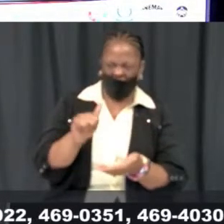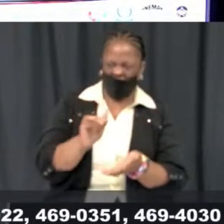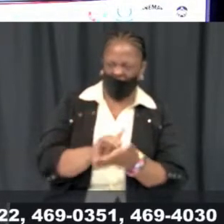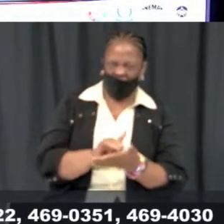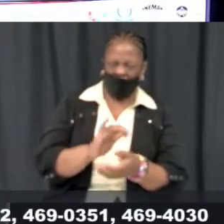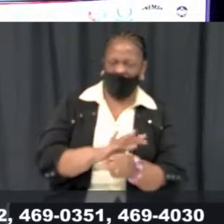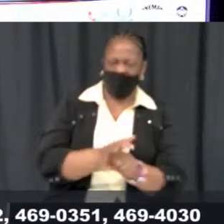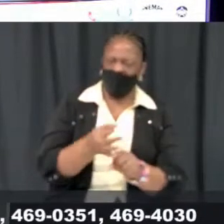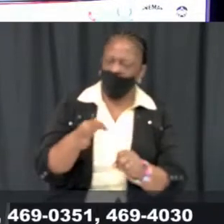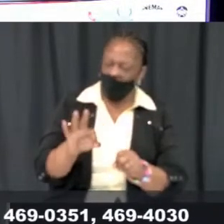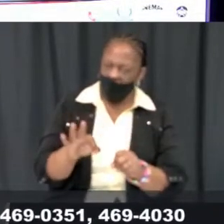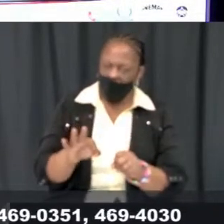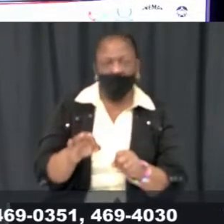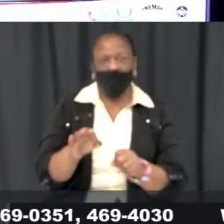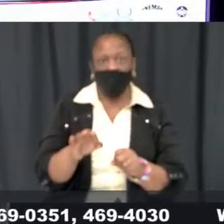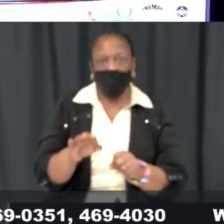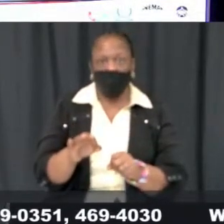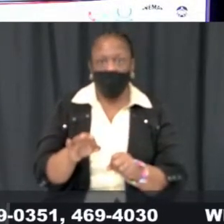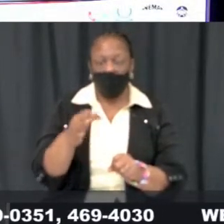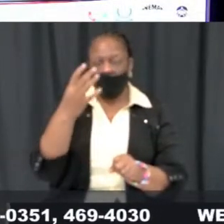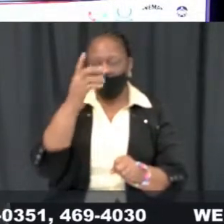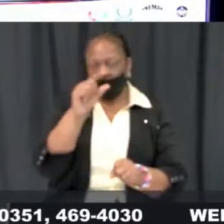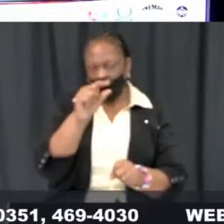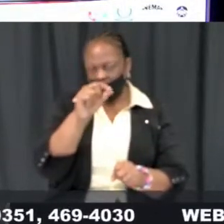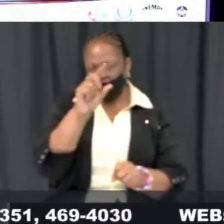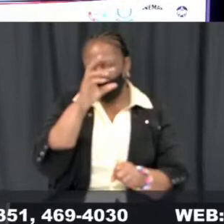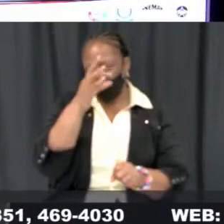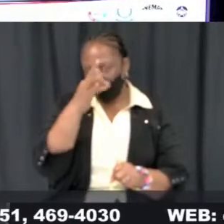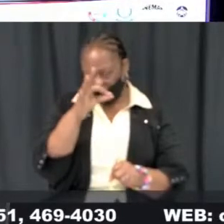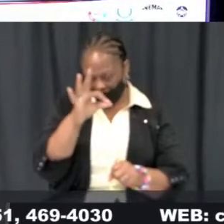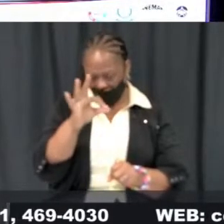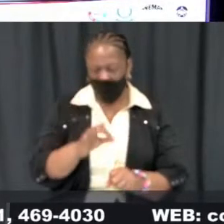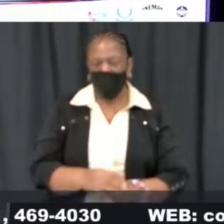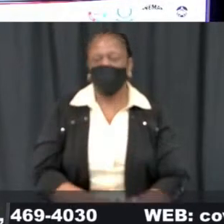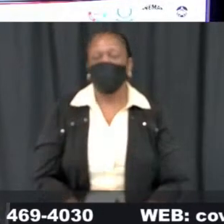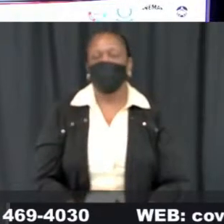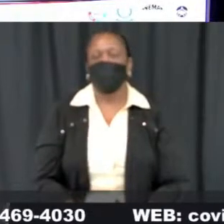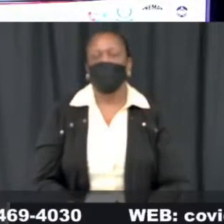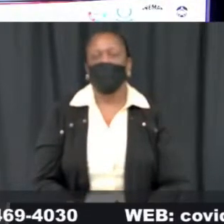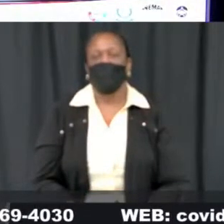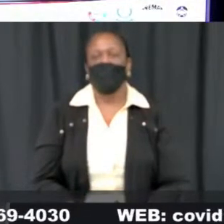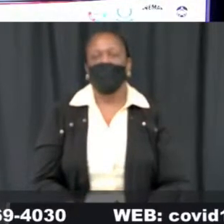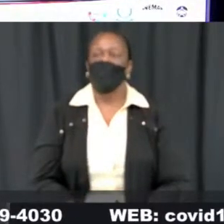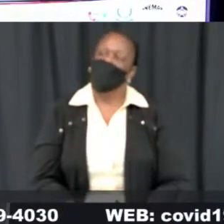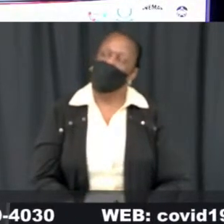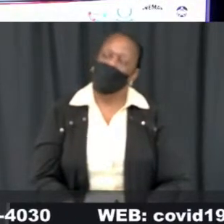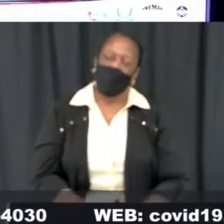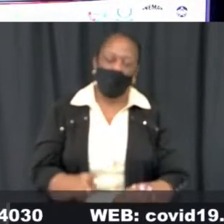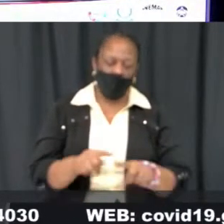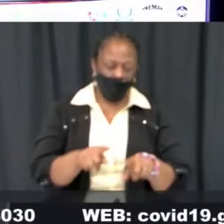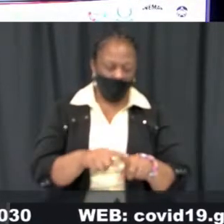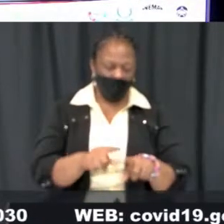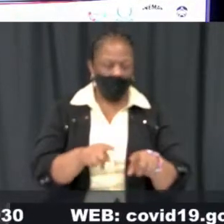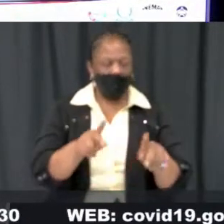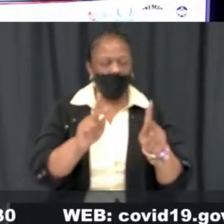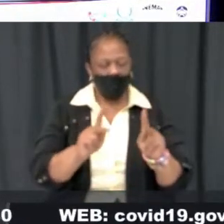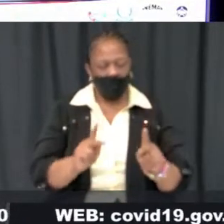activation of the several subcommittees that make up our national disaster management